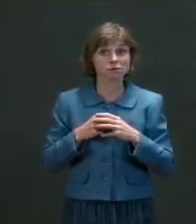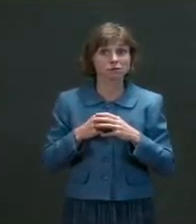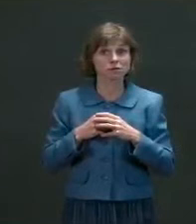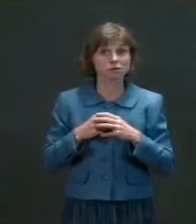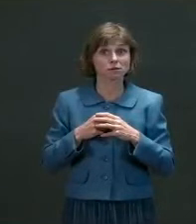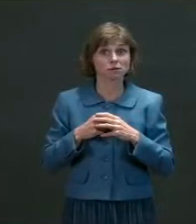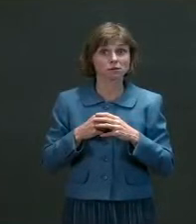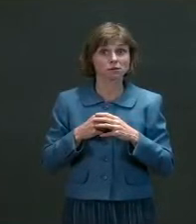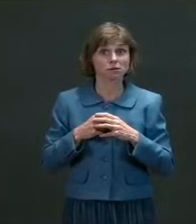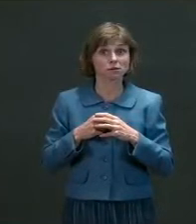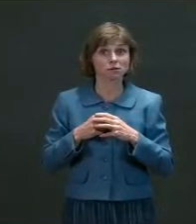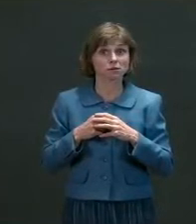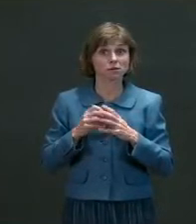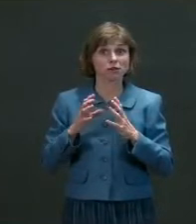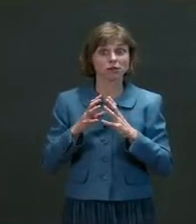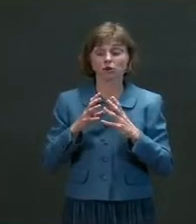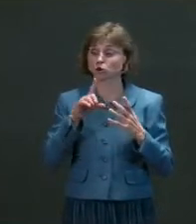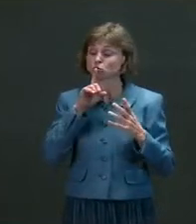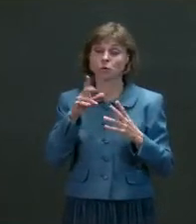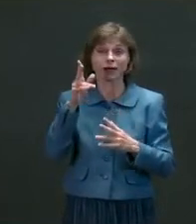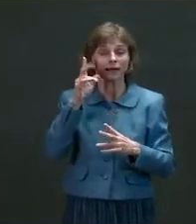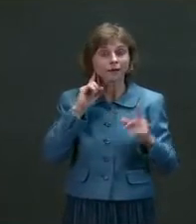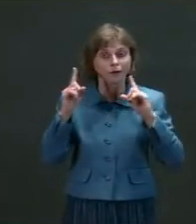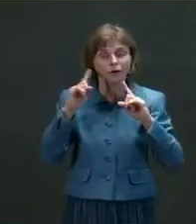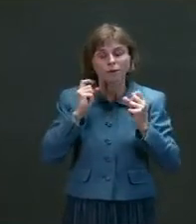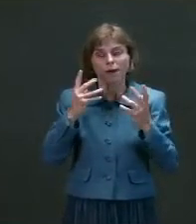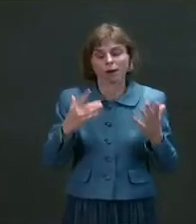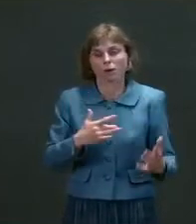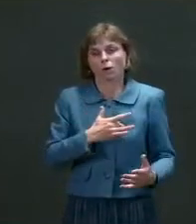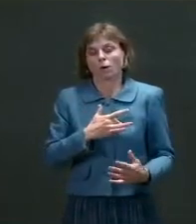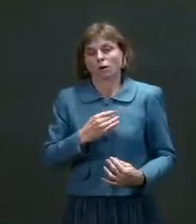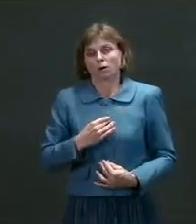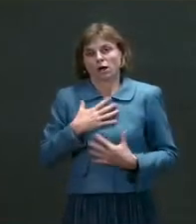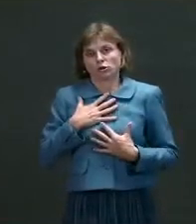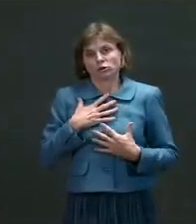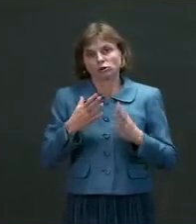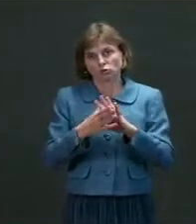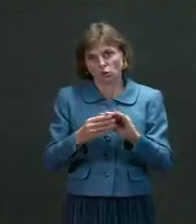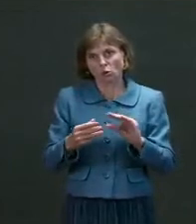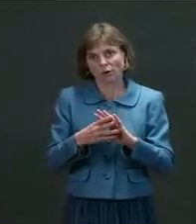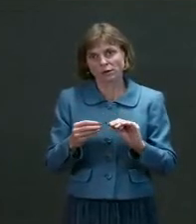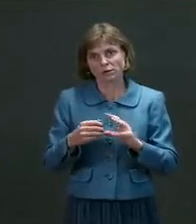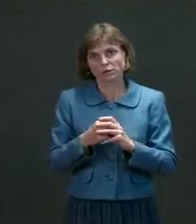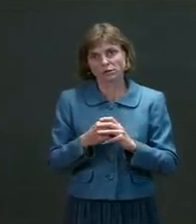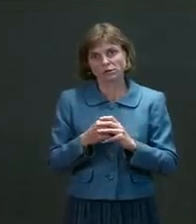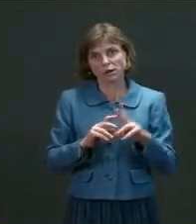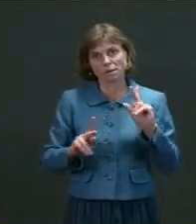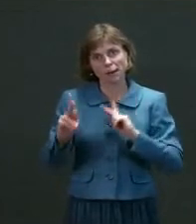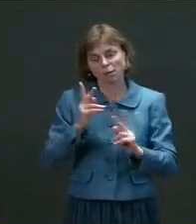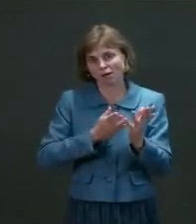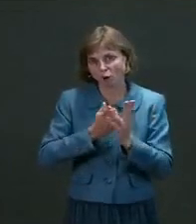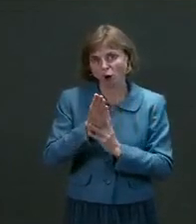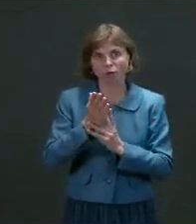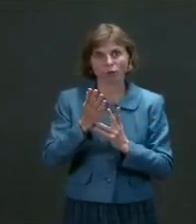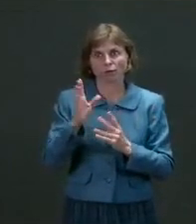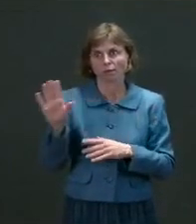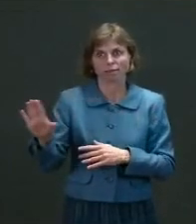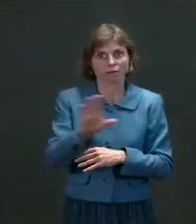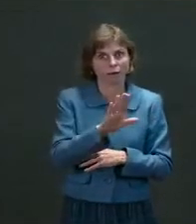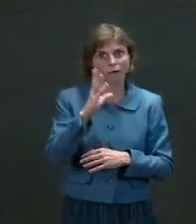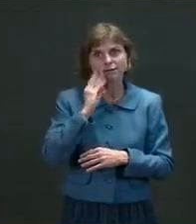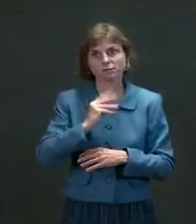a lot of other touching stories, that people have gone through due to COVID, and they're